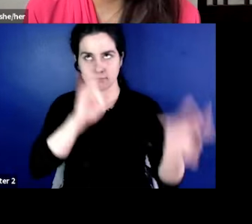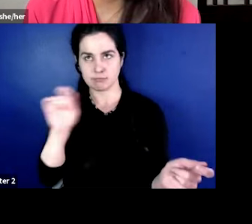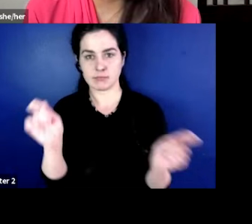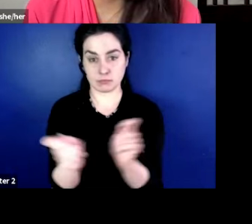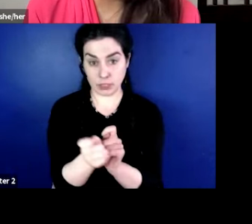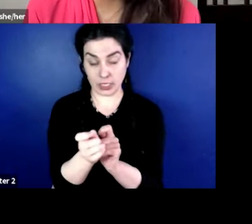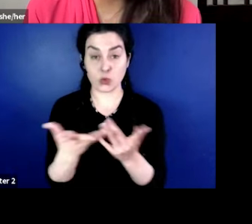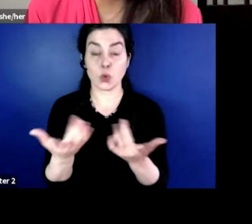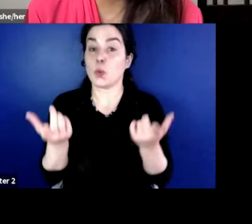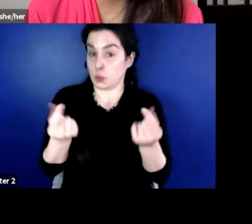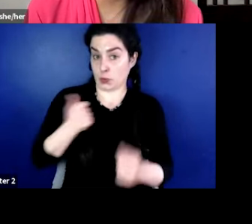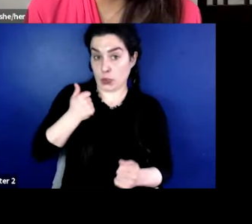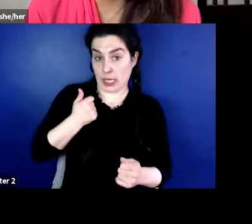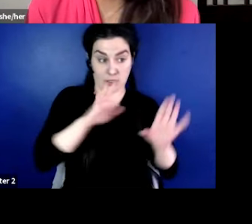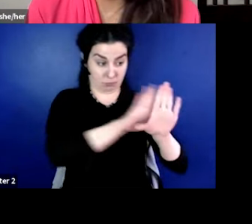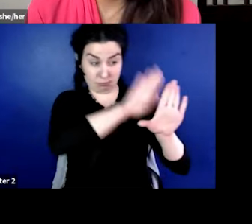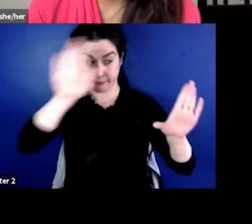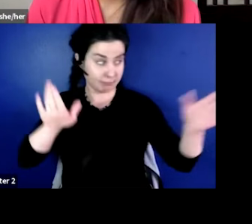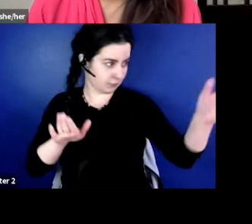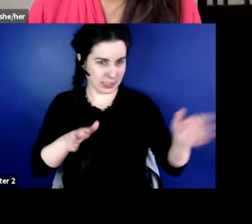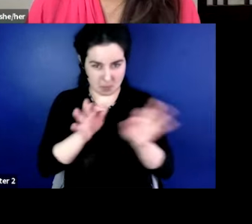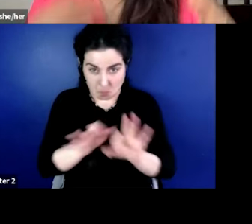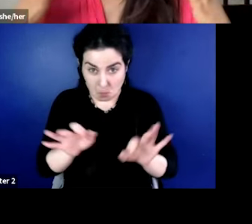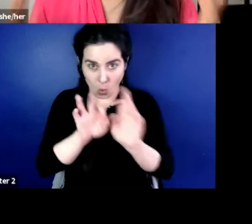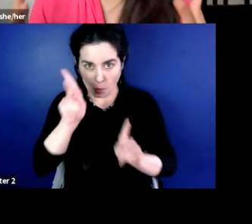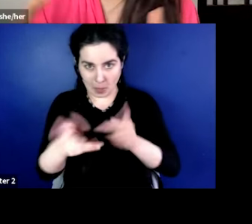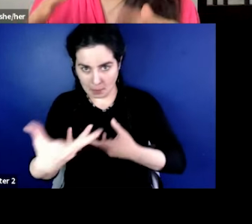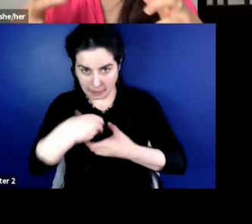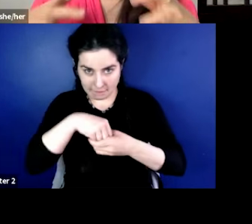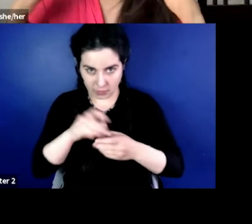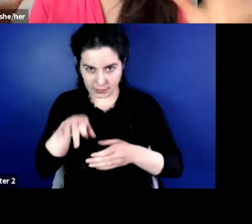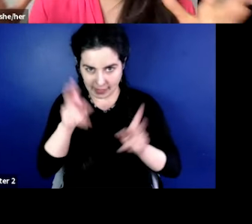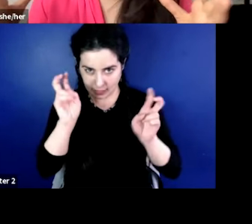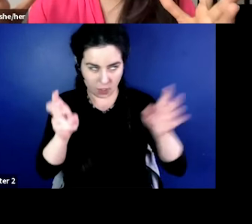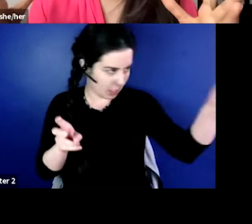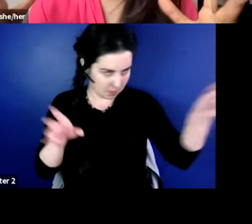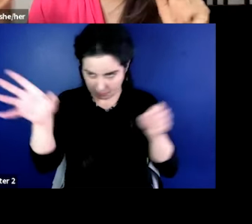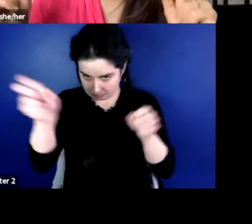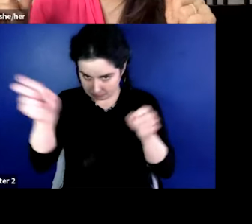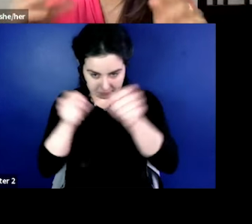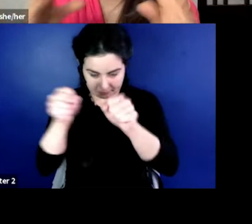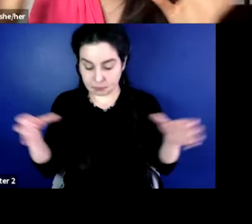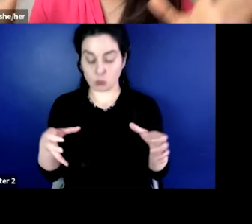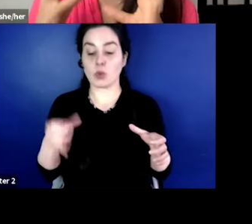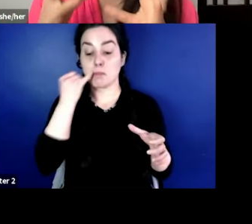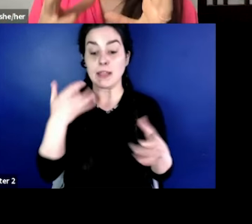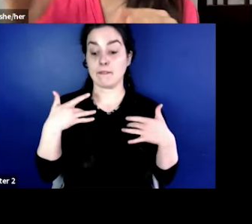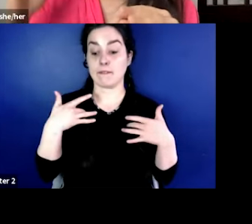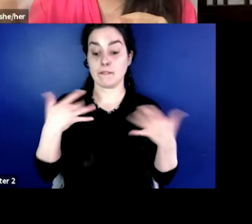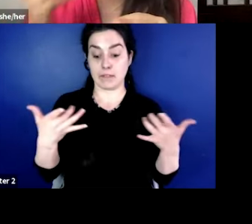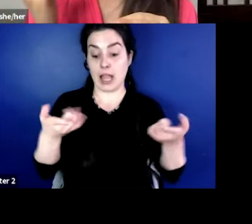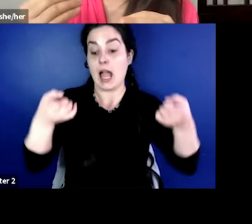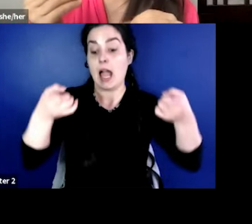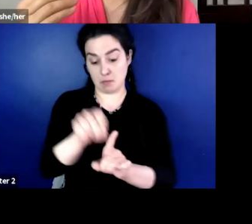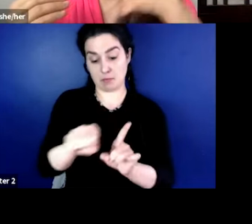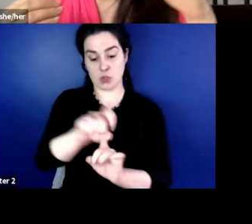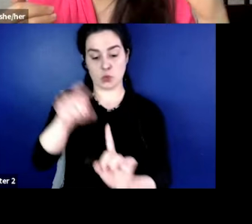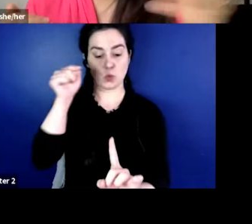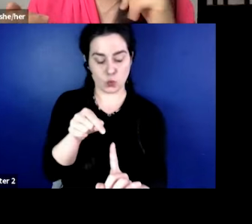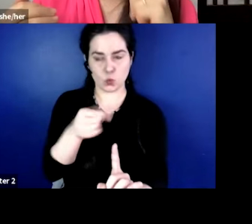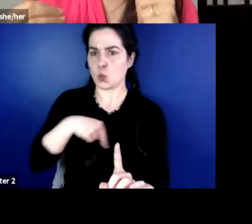the country that are working on this issue to say, okay, what does it mean when there's a major event that happens on campus? What do we need to do? Who needs to be